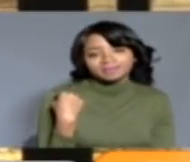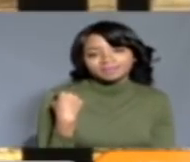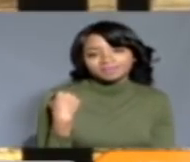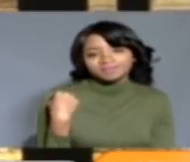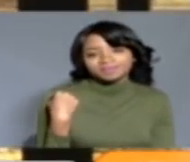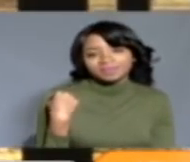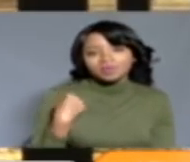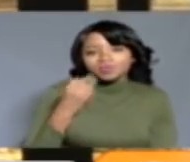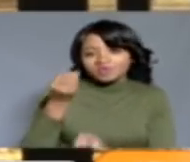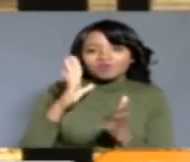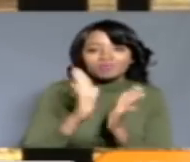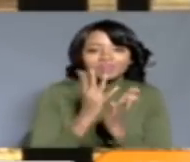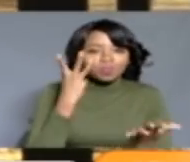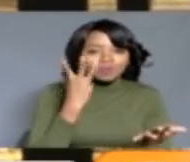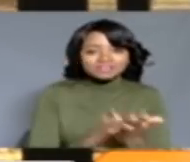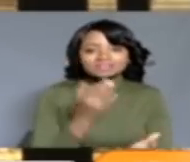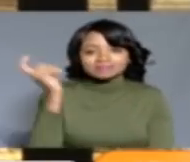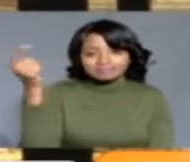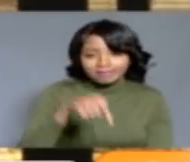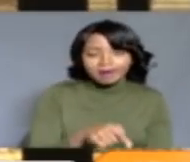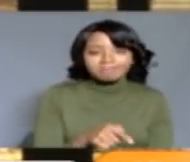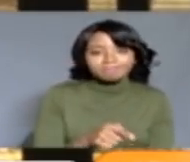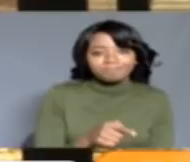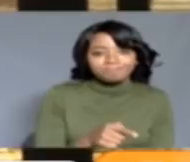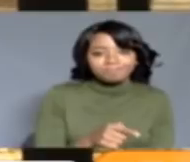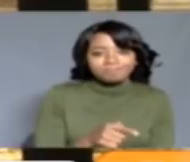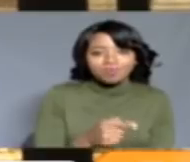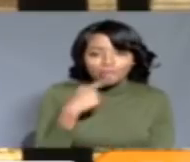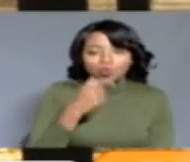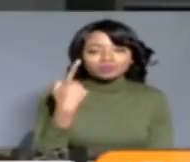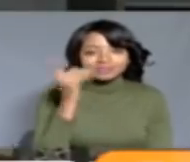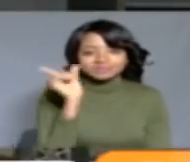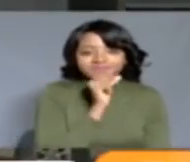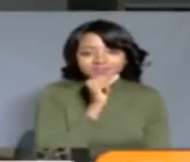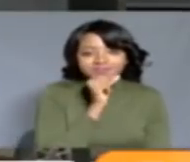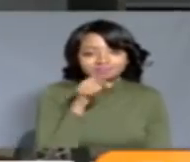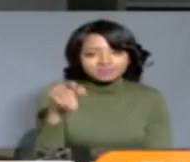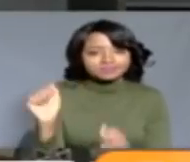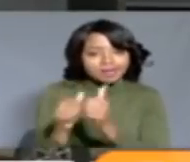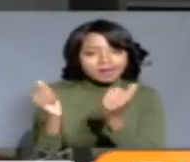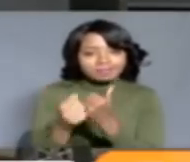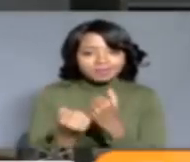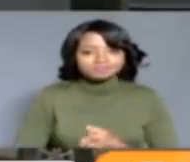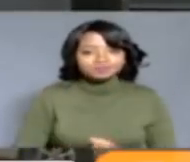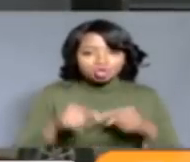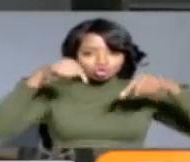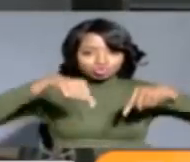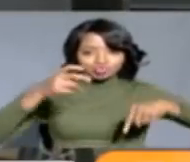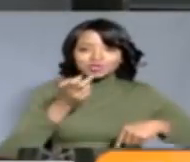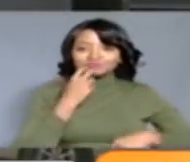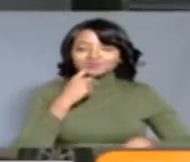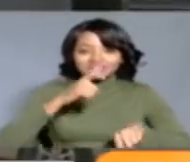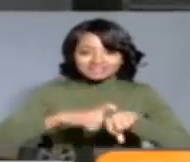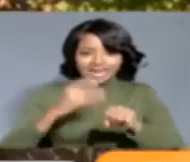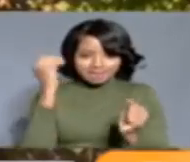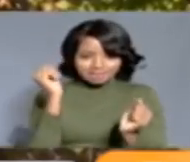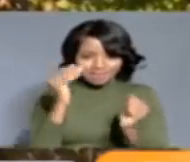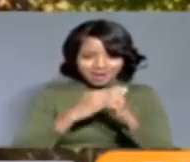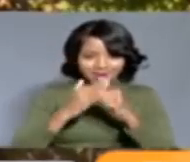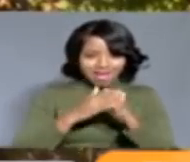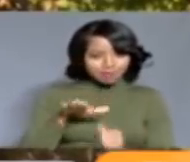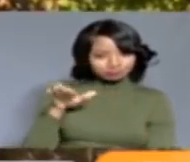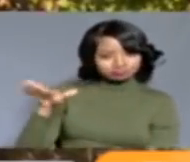tukuje na other witnesses wenye wali witness hiyo. Today, Tuesday 9 a.m. at the Buruburu police